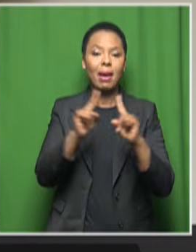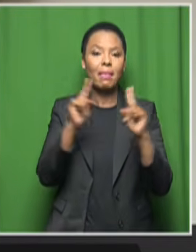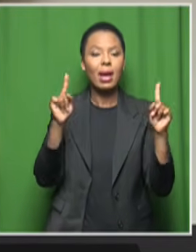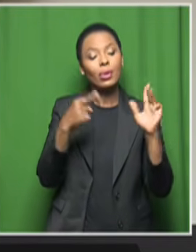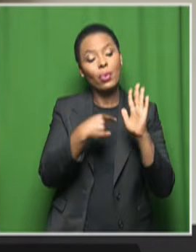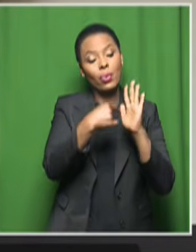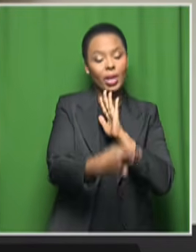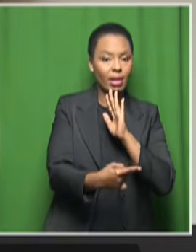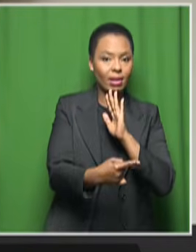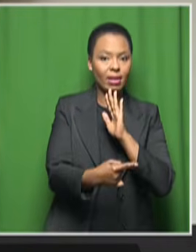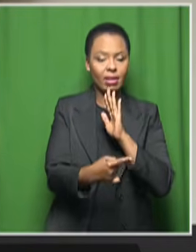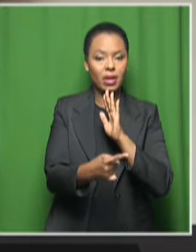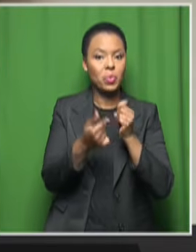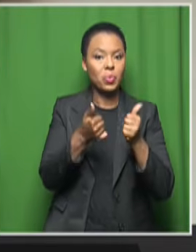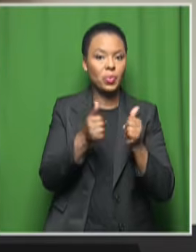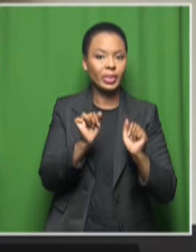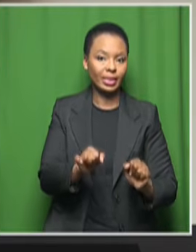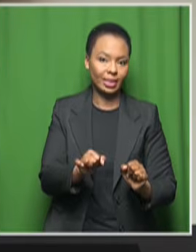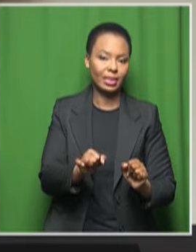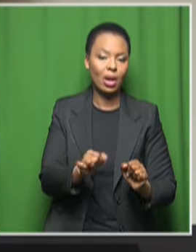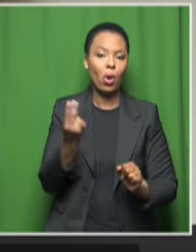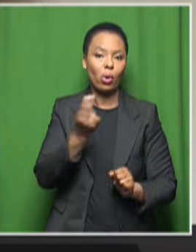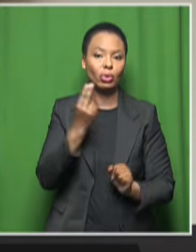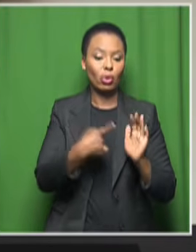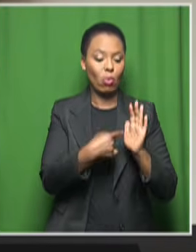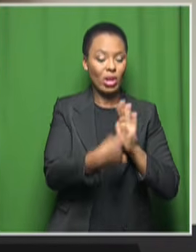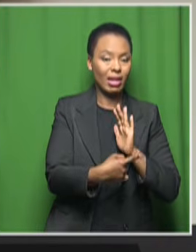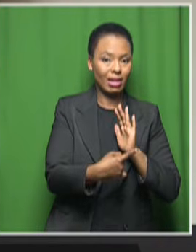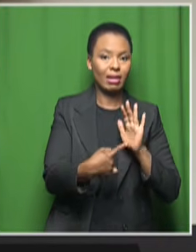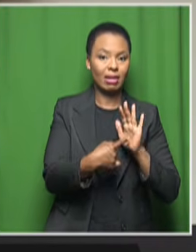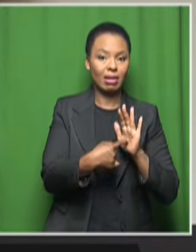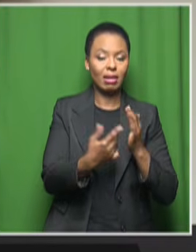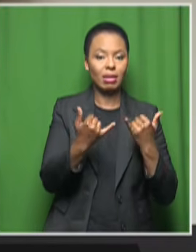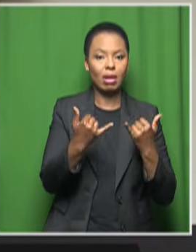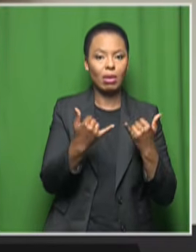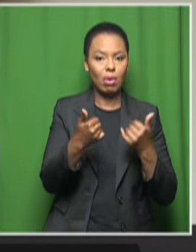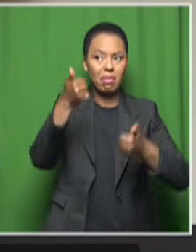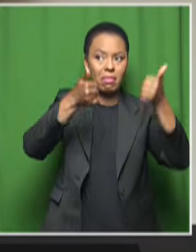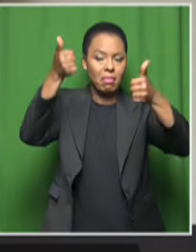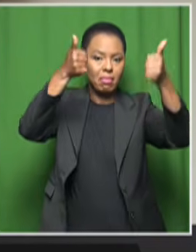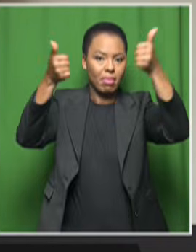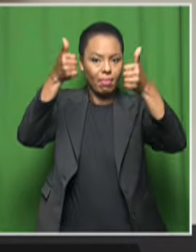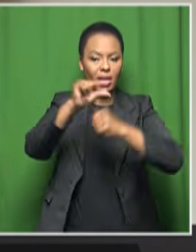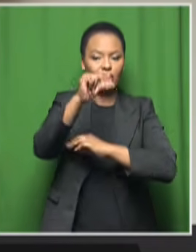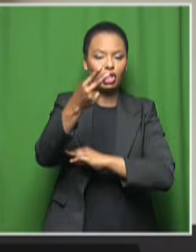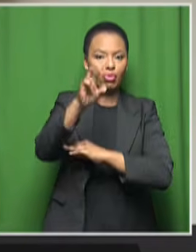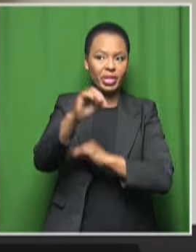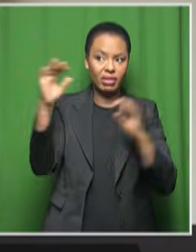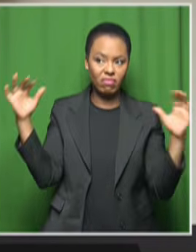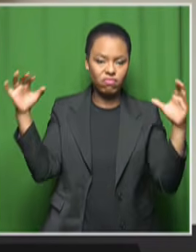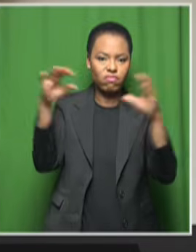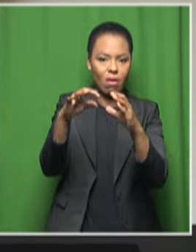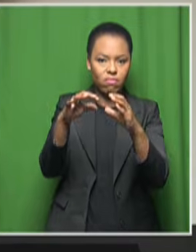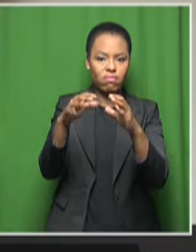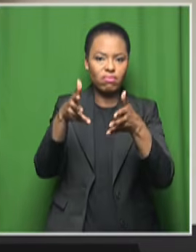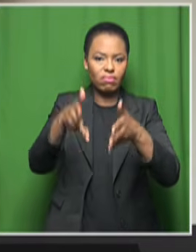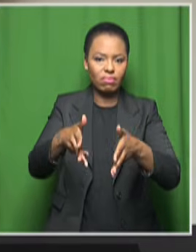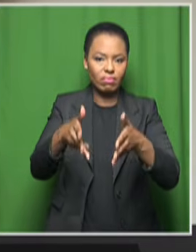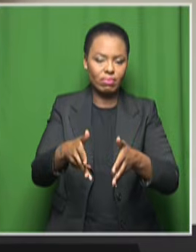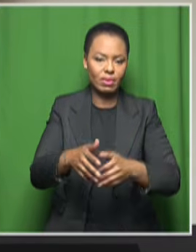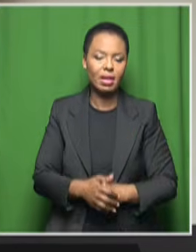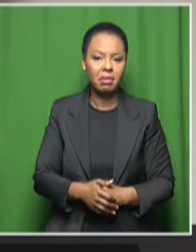for us. And it's in the week that also where later the heads of state meeting for the G20 will take place. And so this is